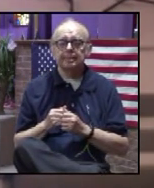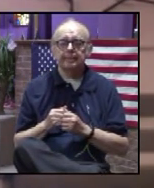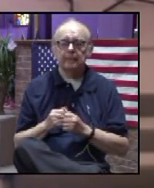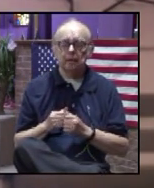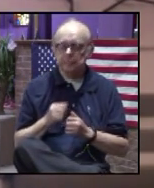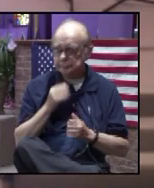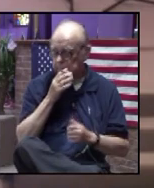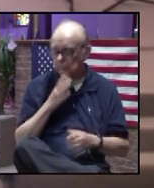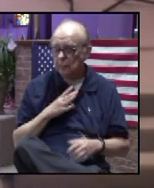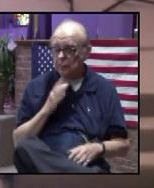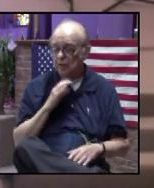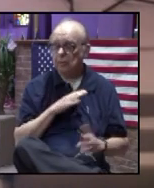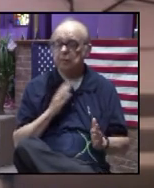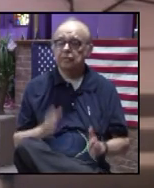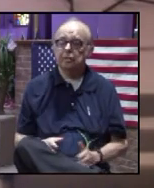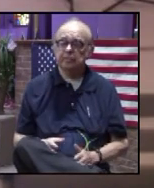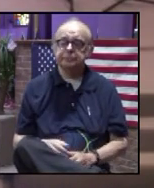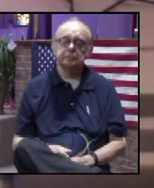She was a Christian,